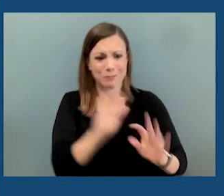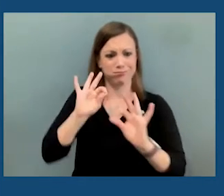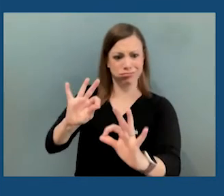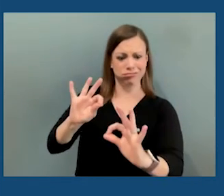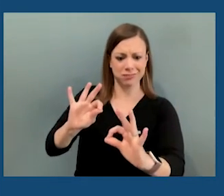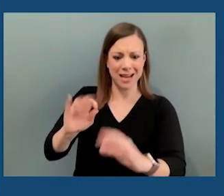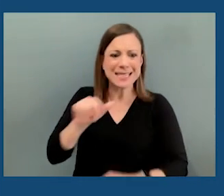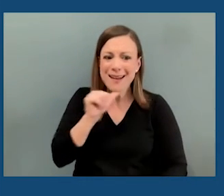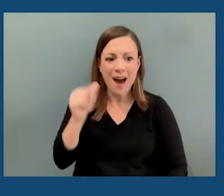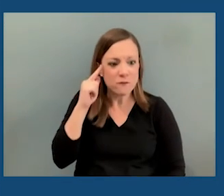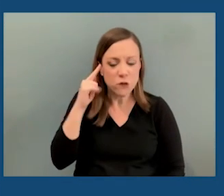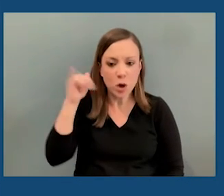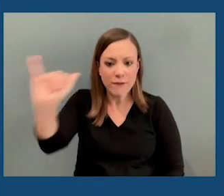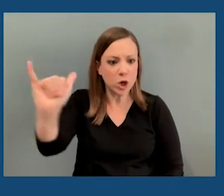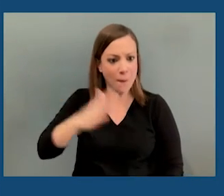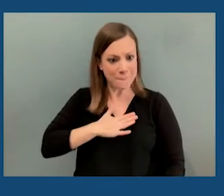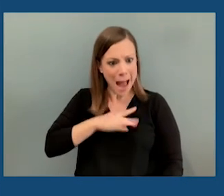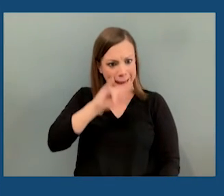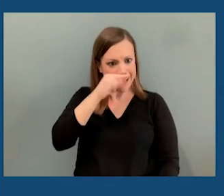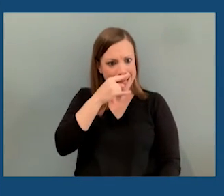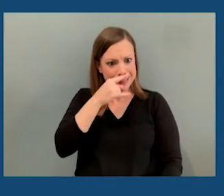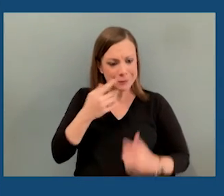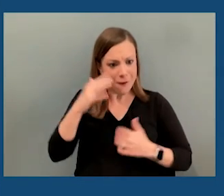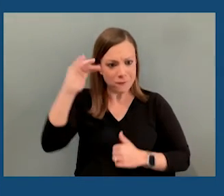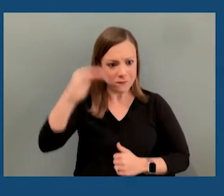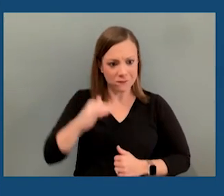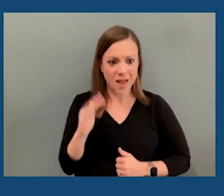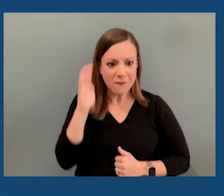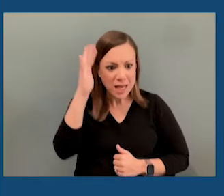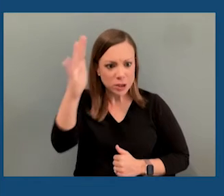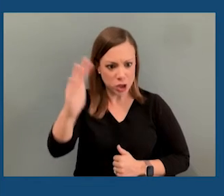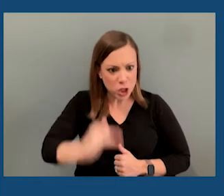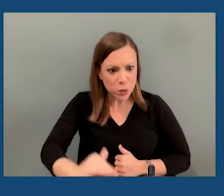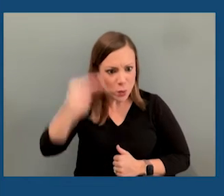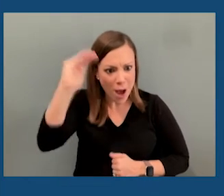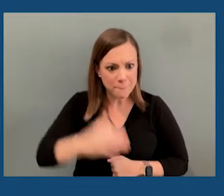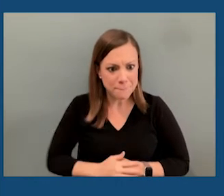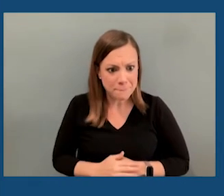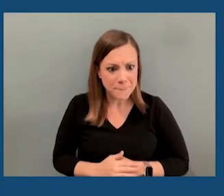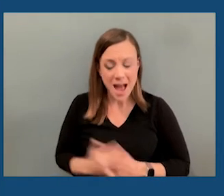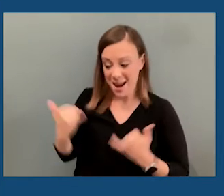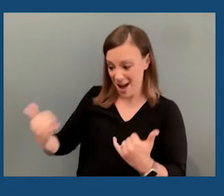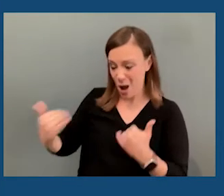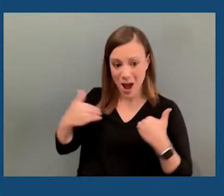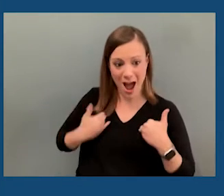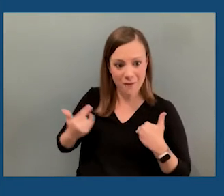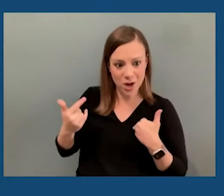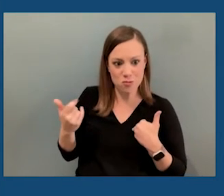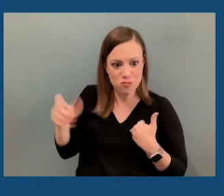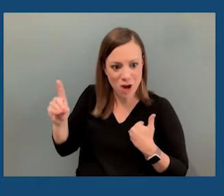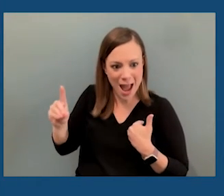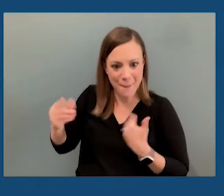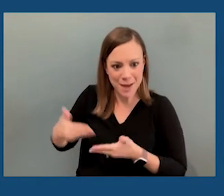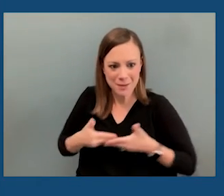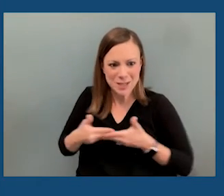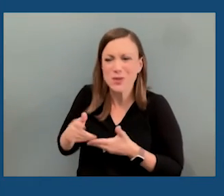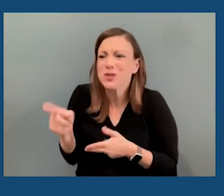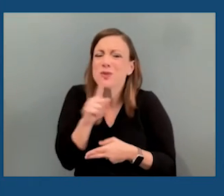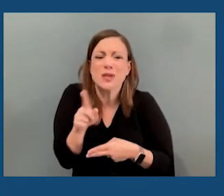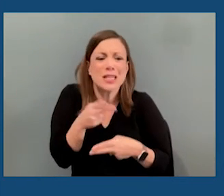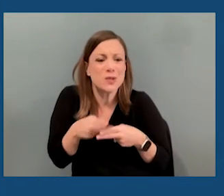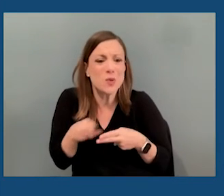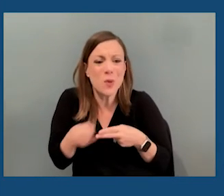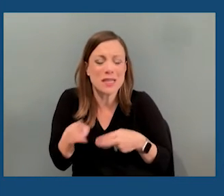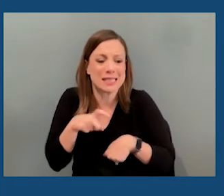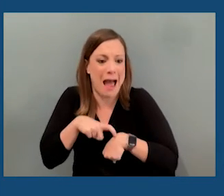kids finally grew up. I have my own new grandbaby to play with. So it's just a short time in your employee's life when they need a helping hand.